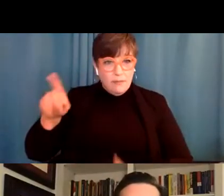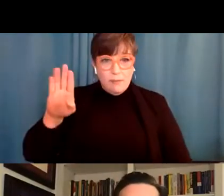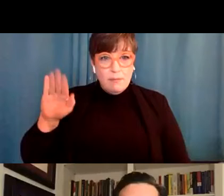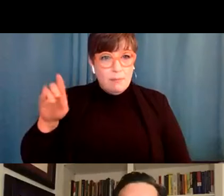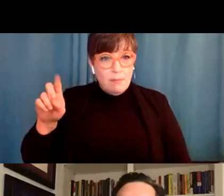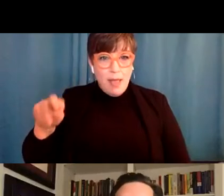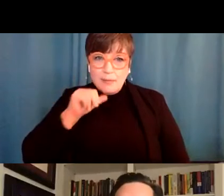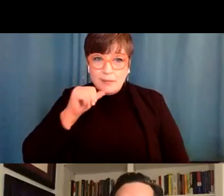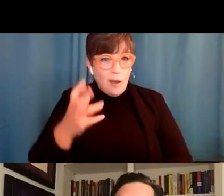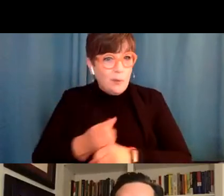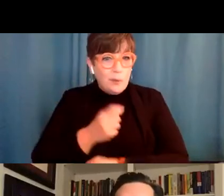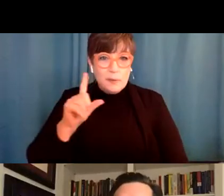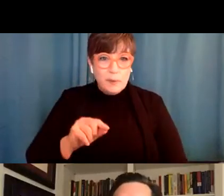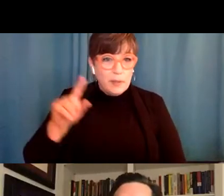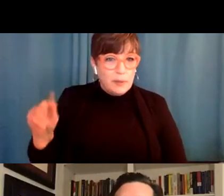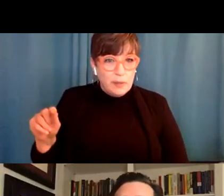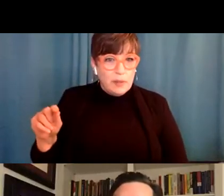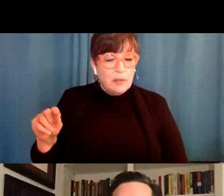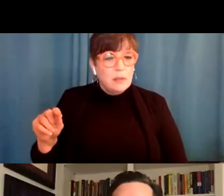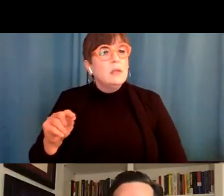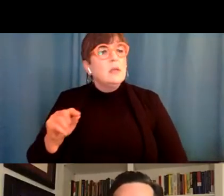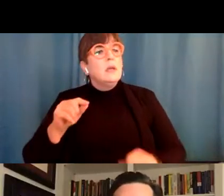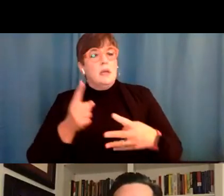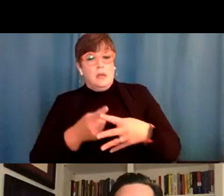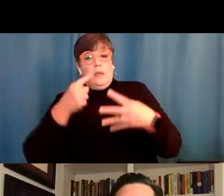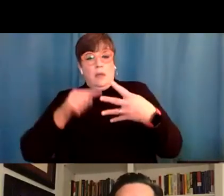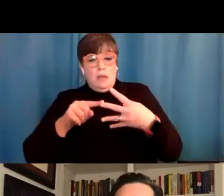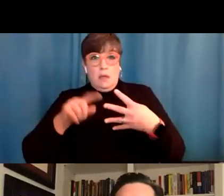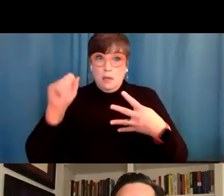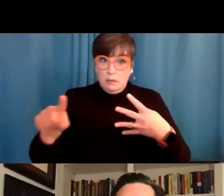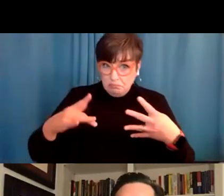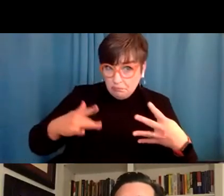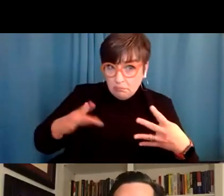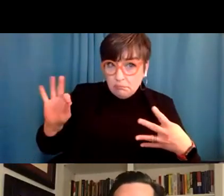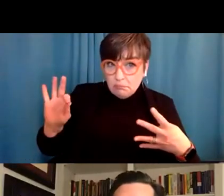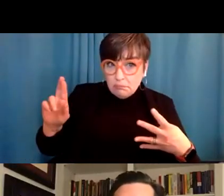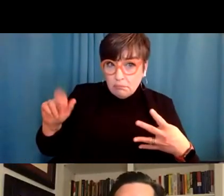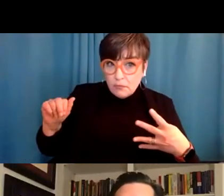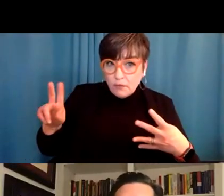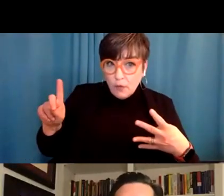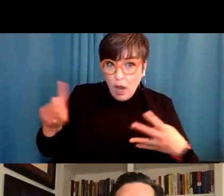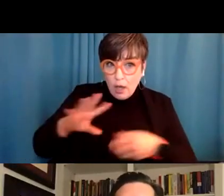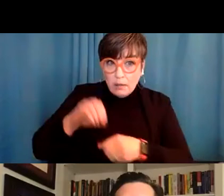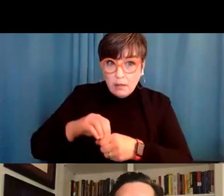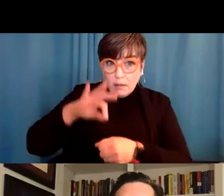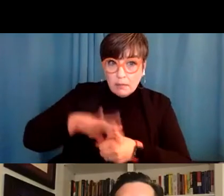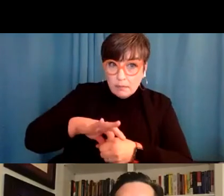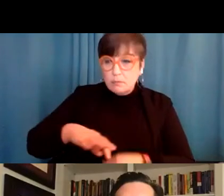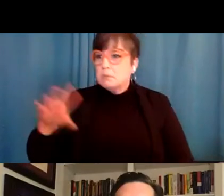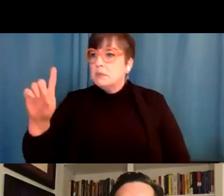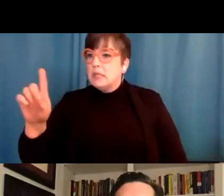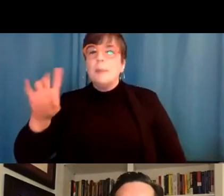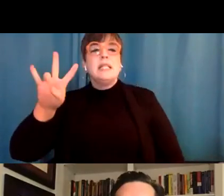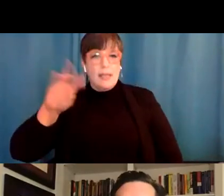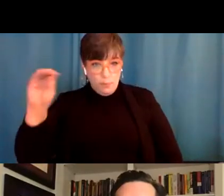2020 election. We asked them whether they believed there was widespread fraud in the 2020 election. Only 7% of Democrats believed there was